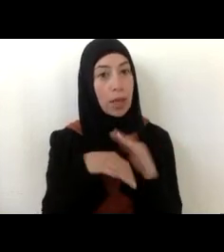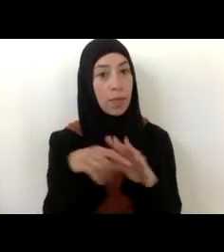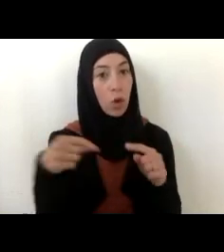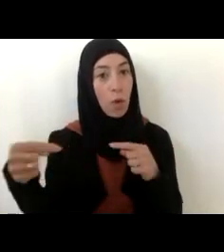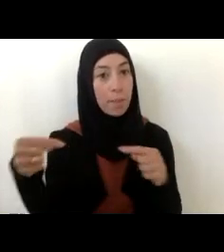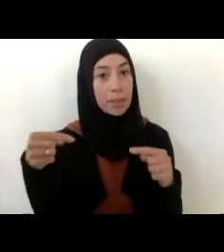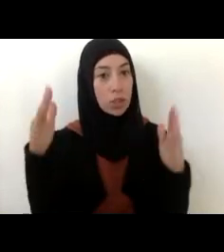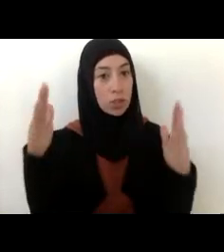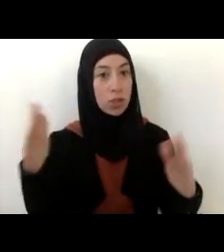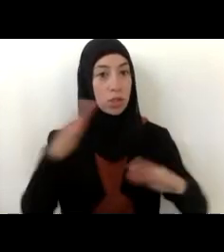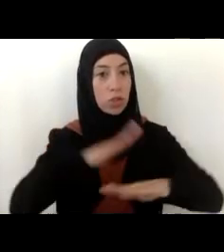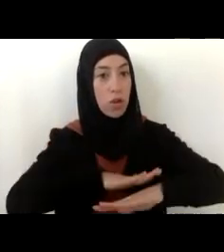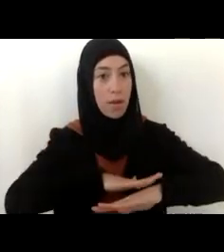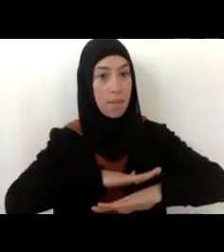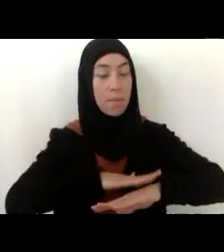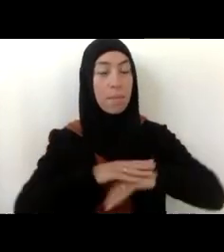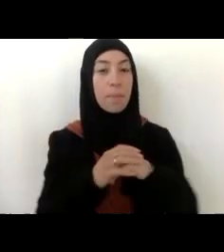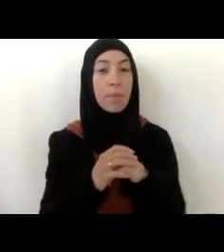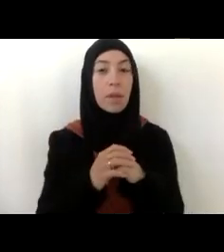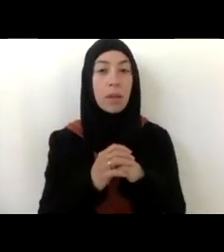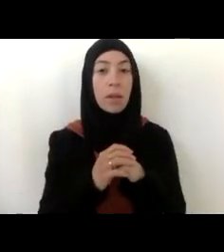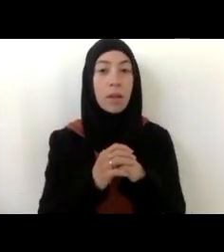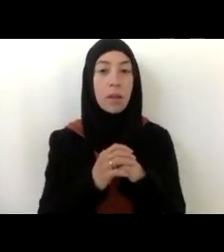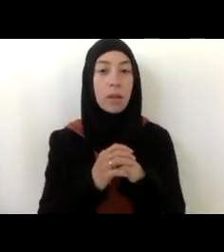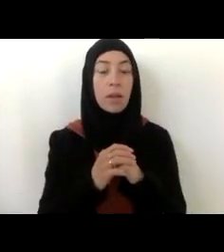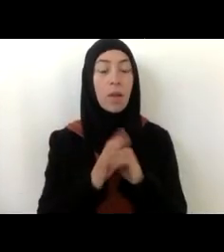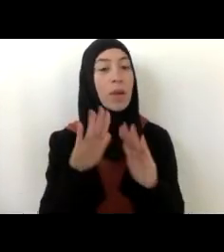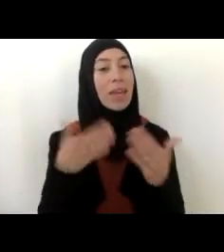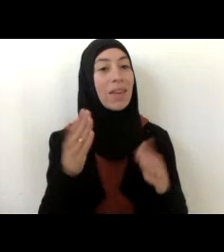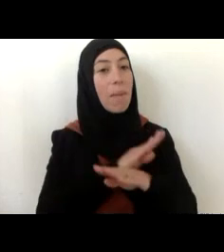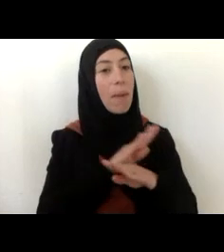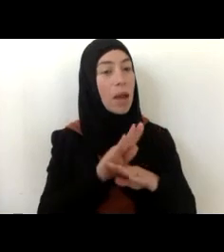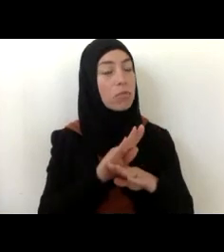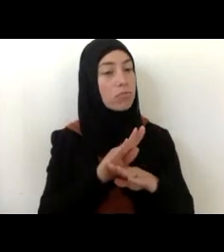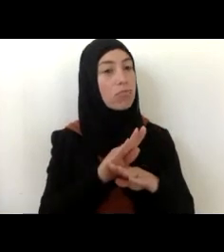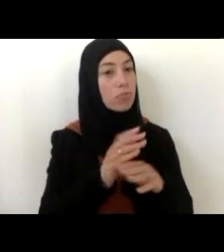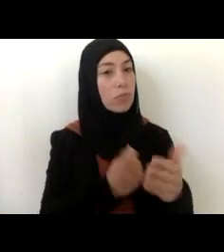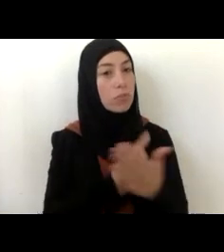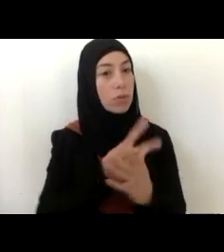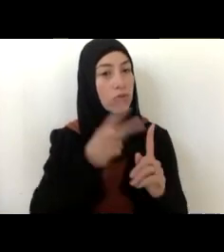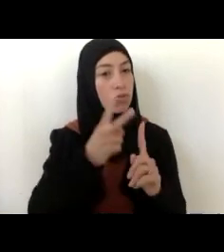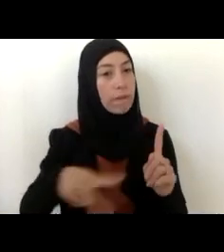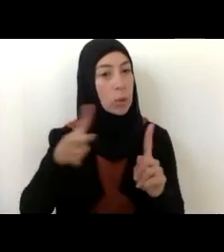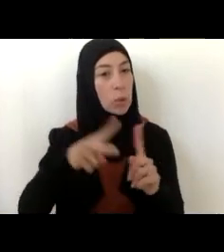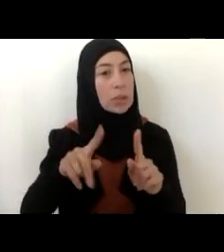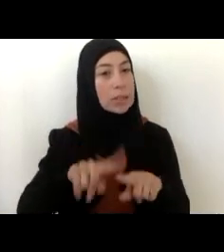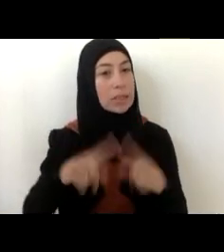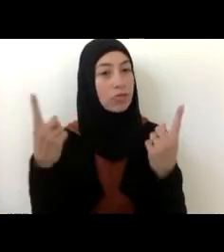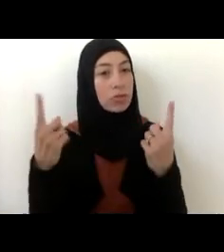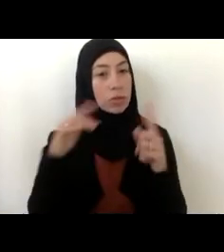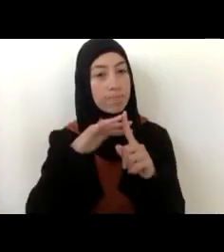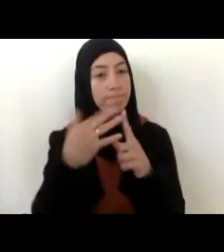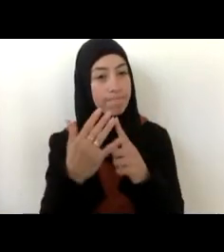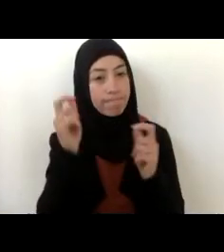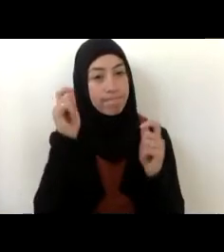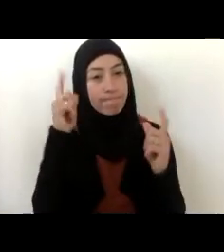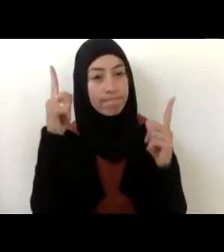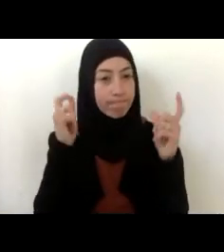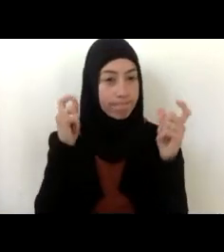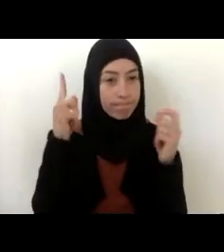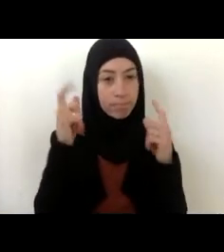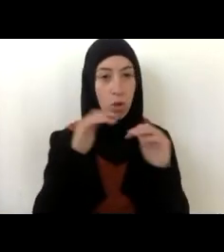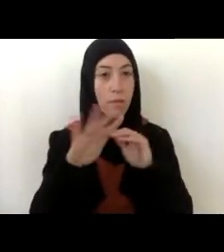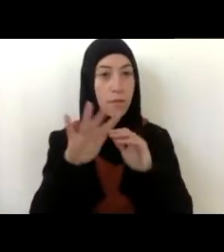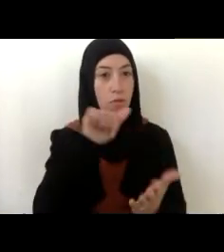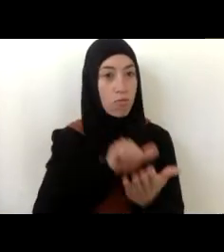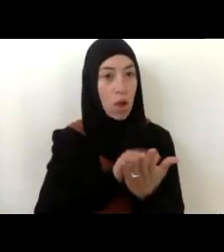phase because that gives that panel some opportunity to review different sorts of concepts and really select the right